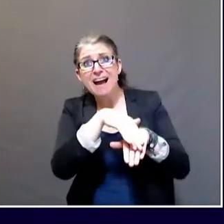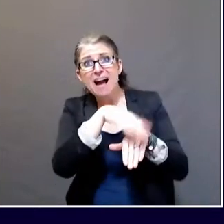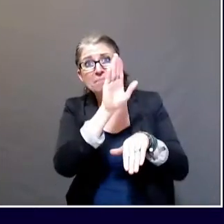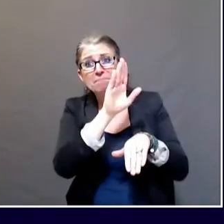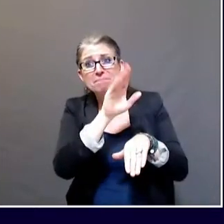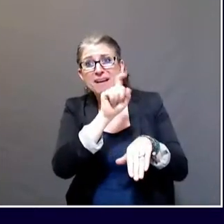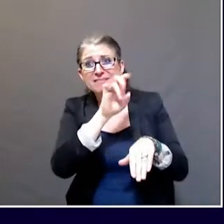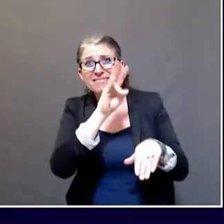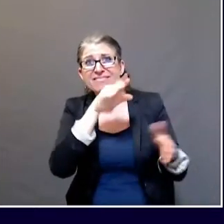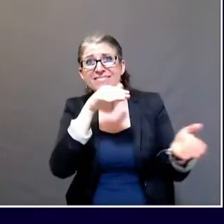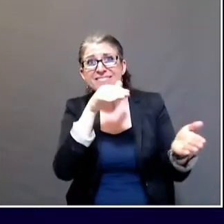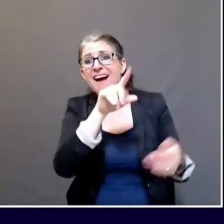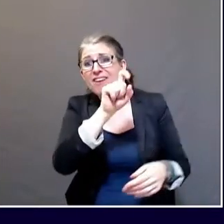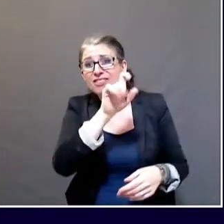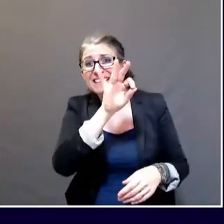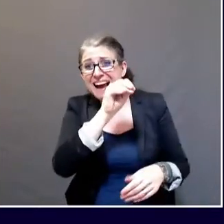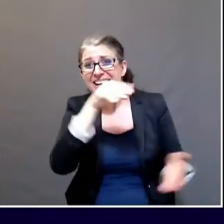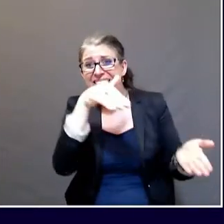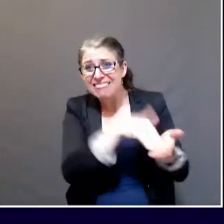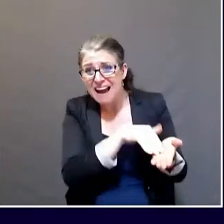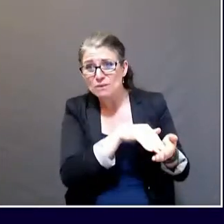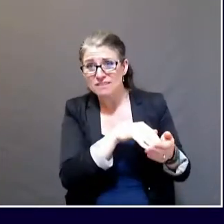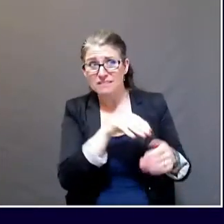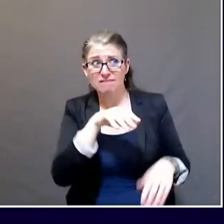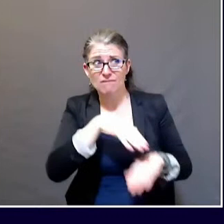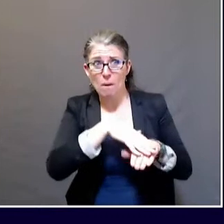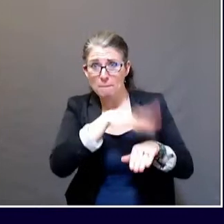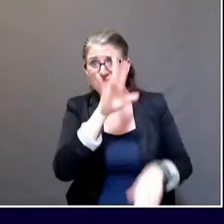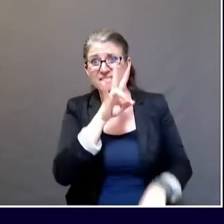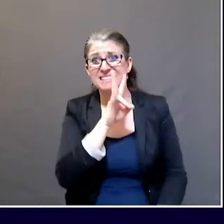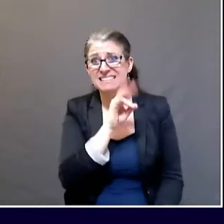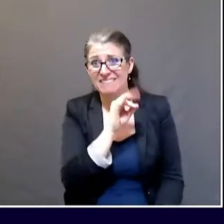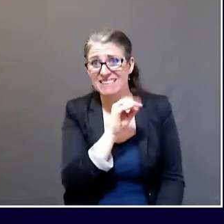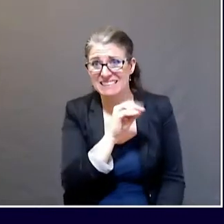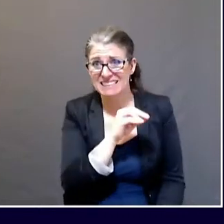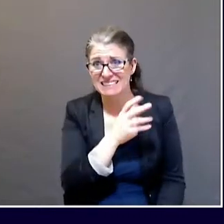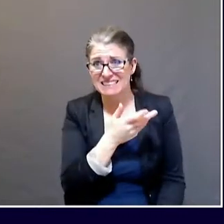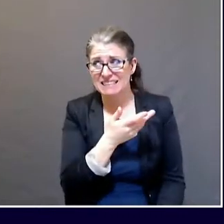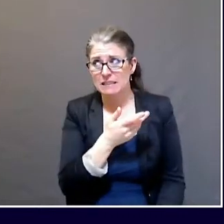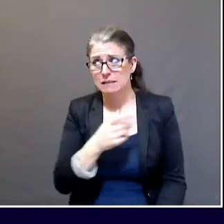for everything to move. There are so many moving pieces here. Thank you.